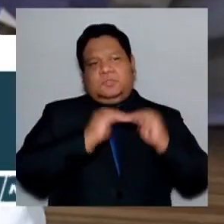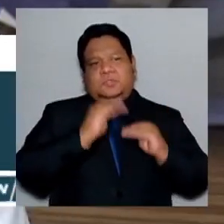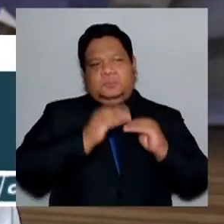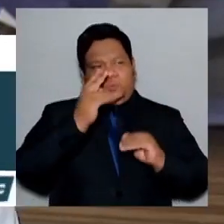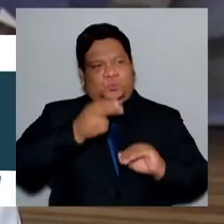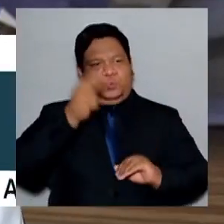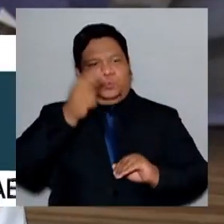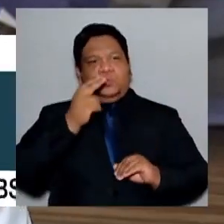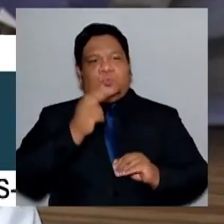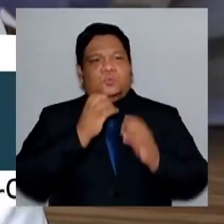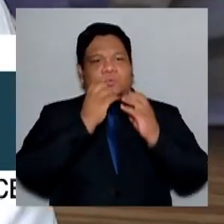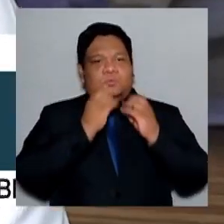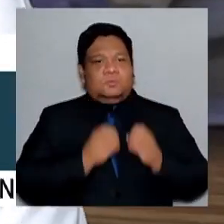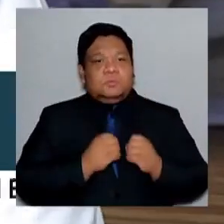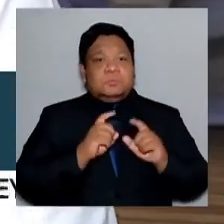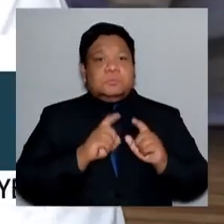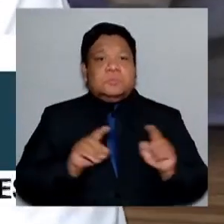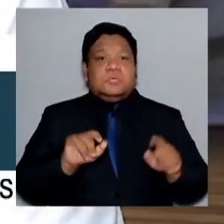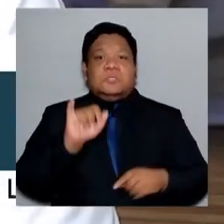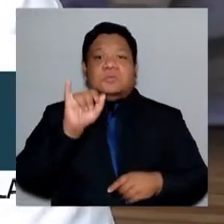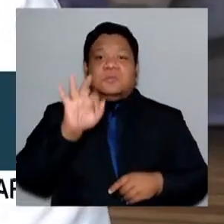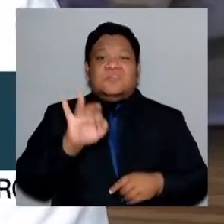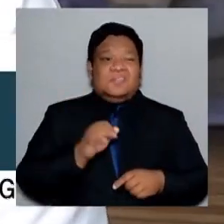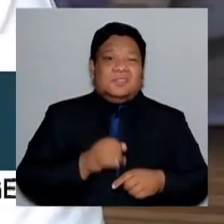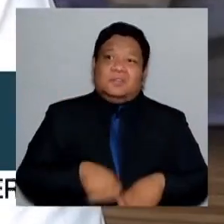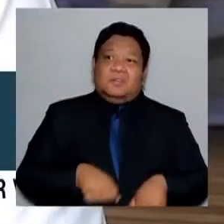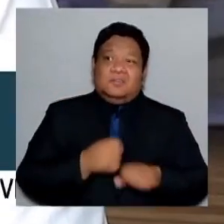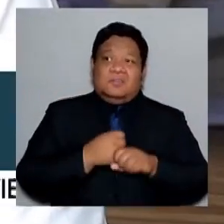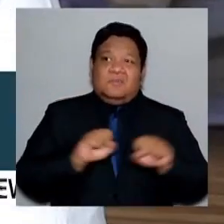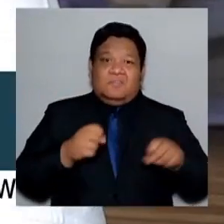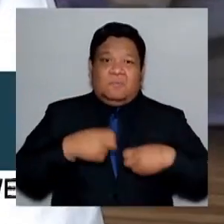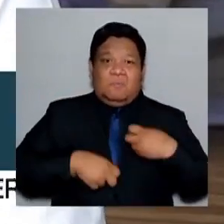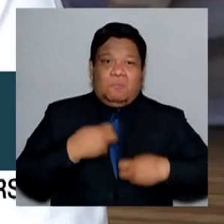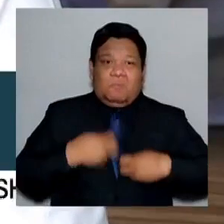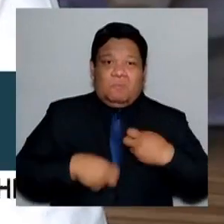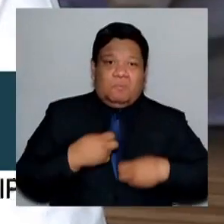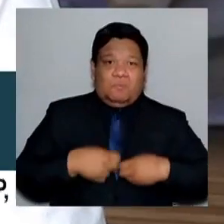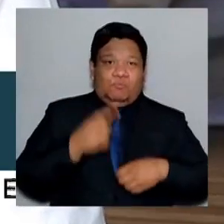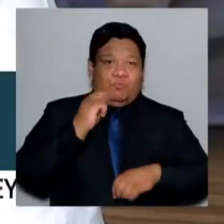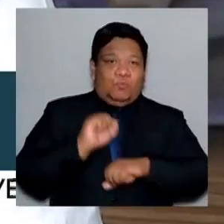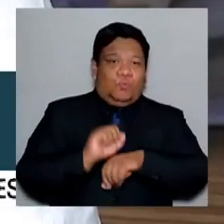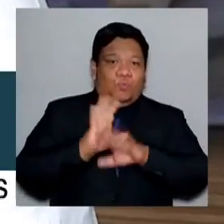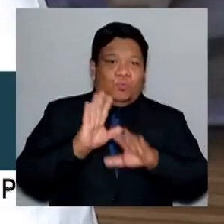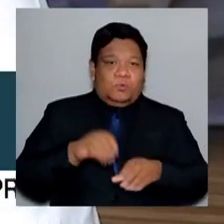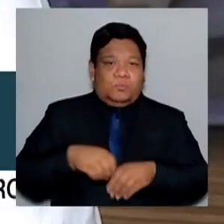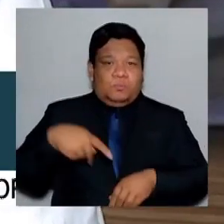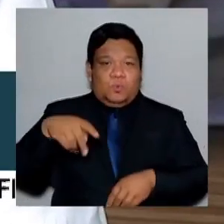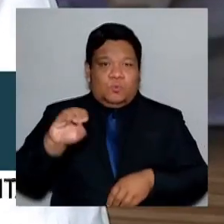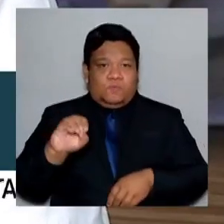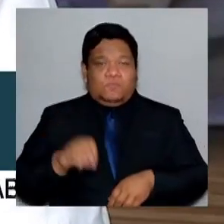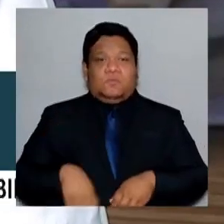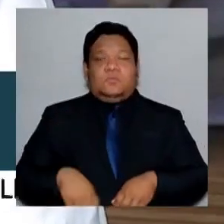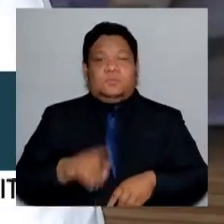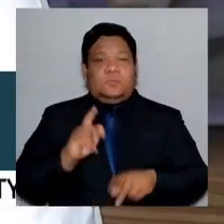ang mako-compromise naman yung safety ng mga empleyado ng post office, yung mga pumupunta doon,